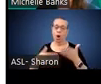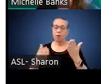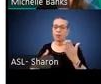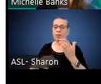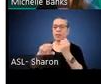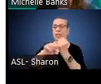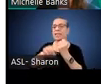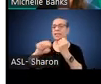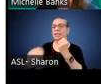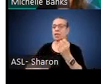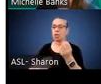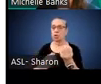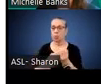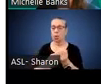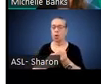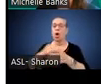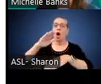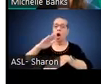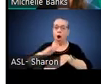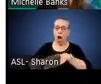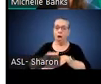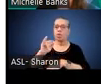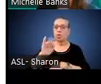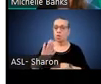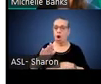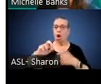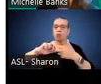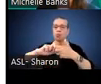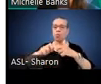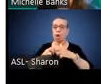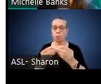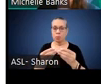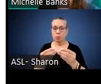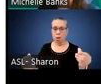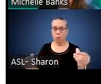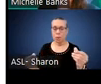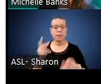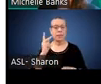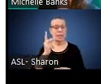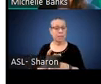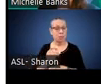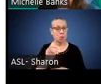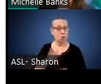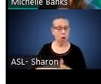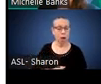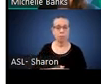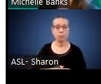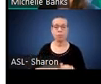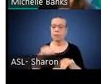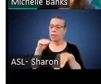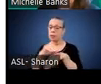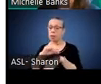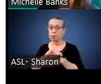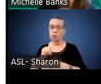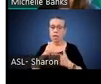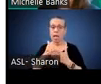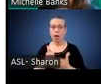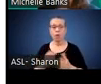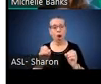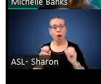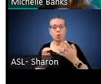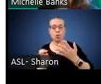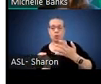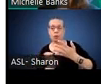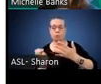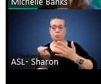support. So on-the-job problem solving to help maintain employment, counseling to prepare for promotional opportunities